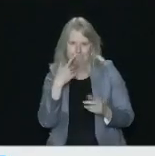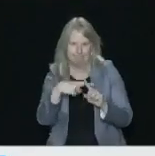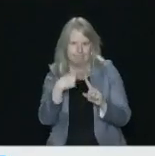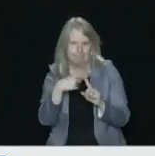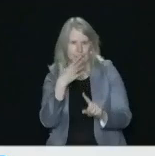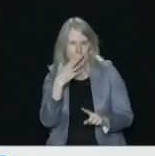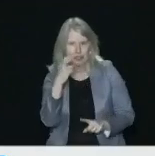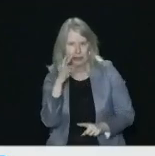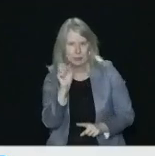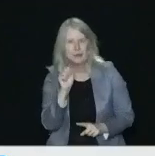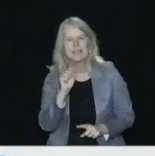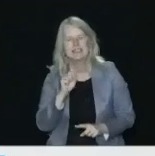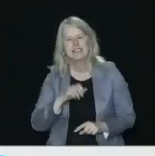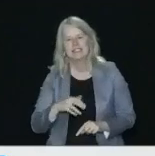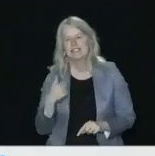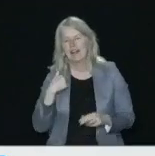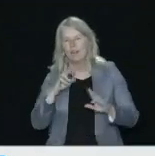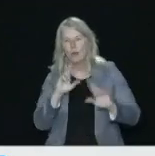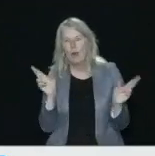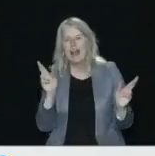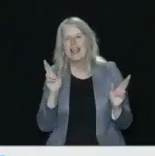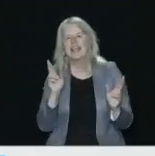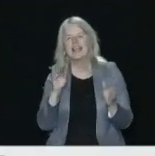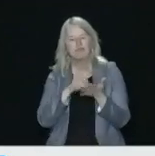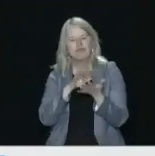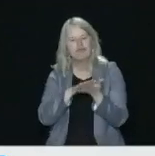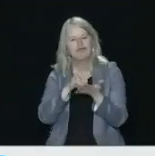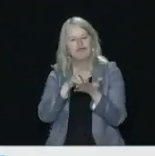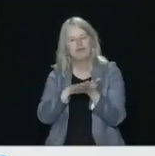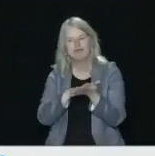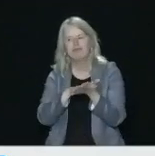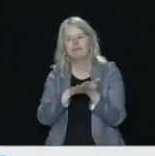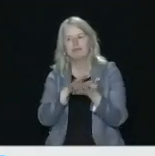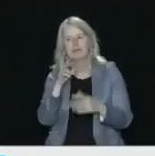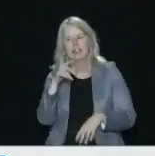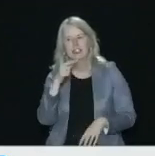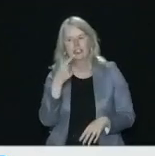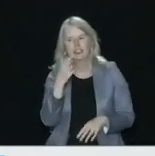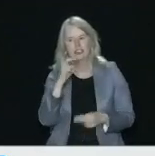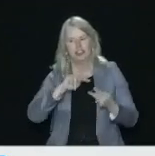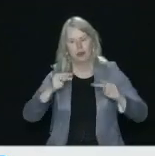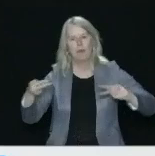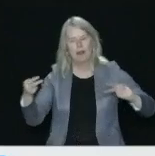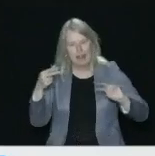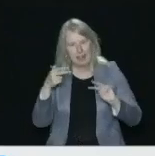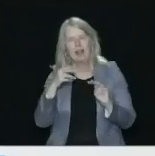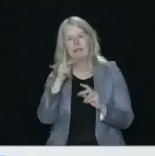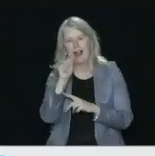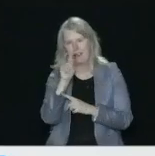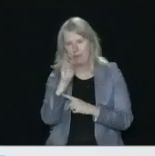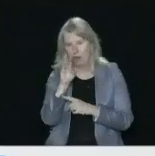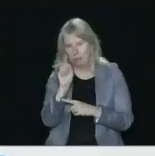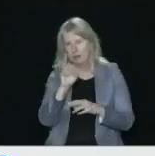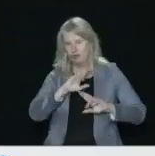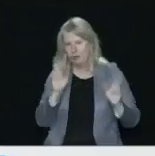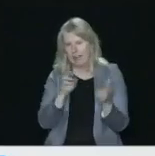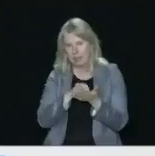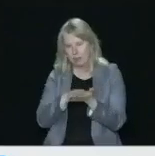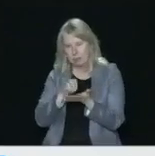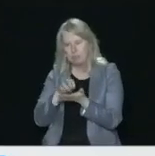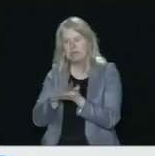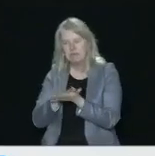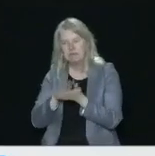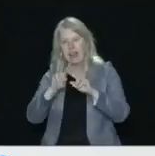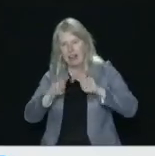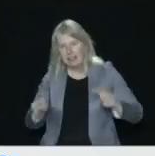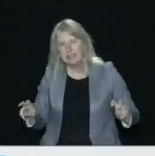frequency of reporting, for example, that they're doing. But for sure, this virus is undergoing evolution. It's here to